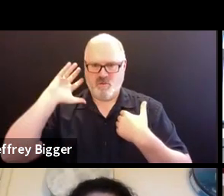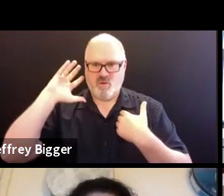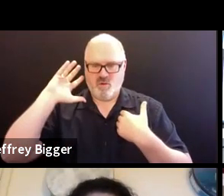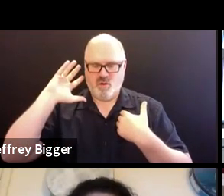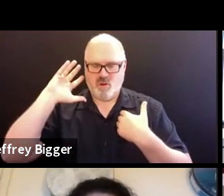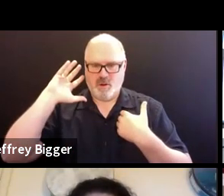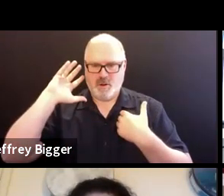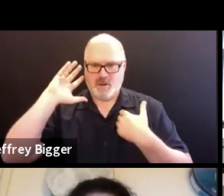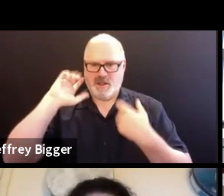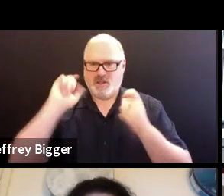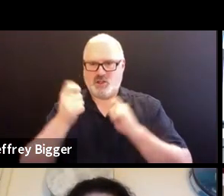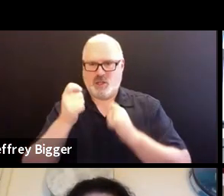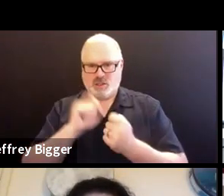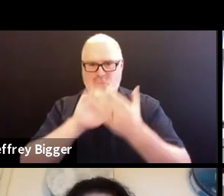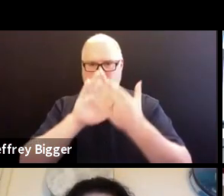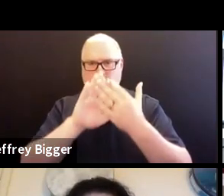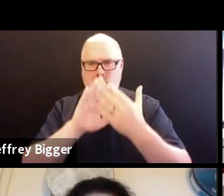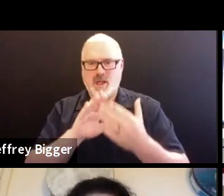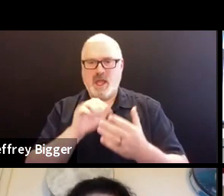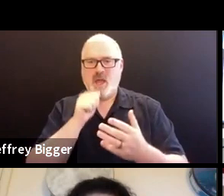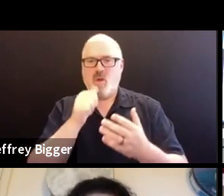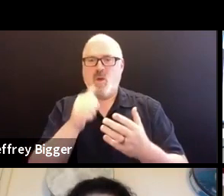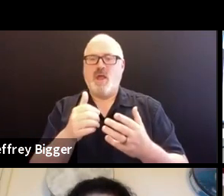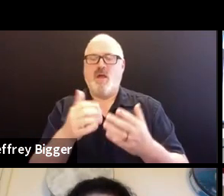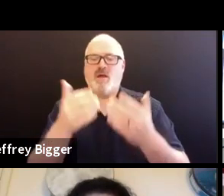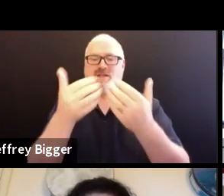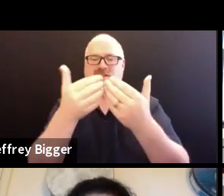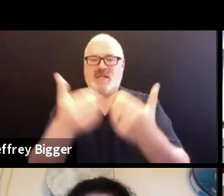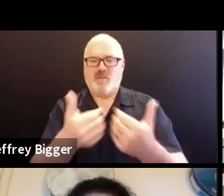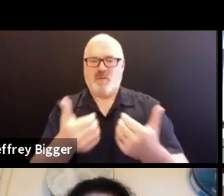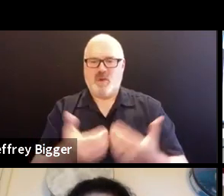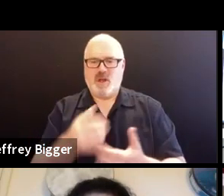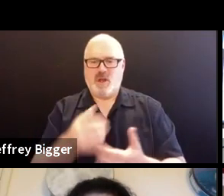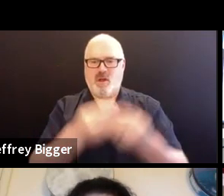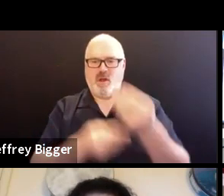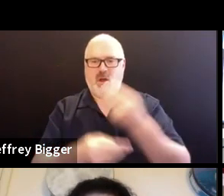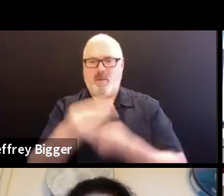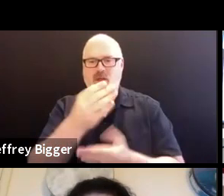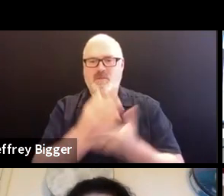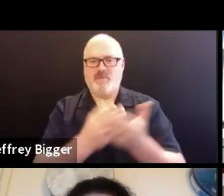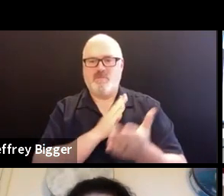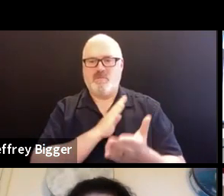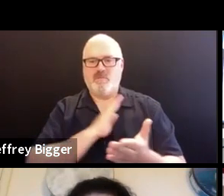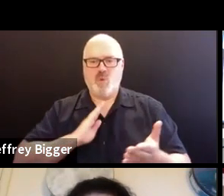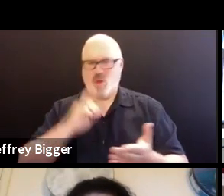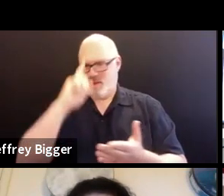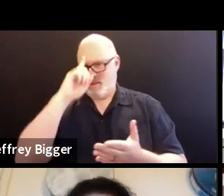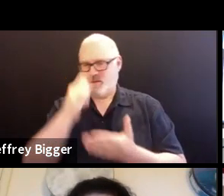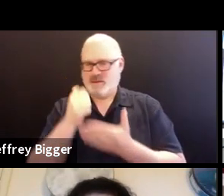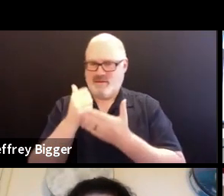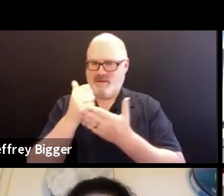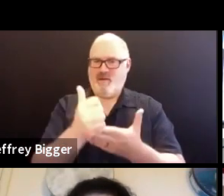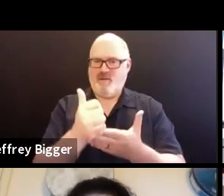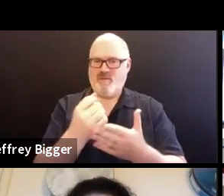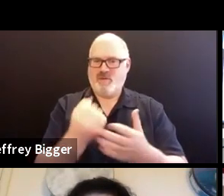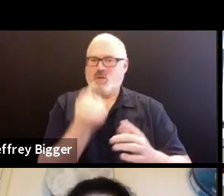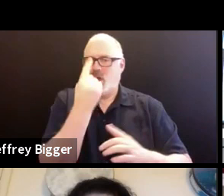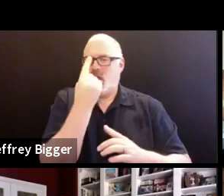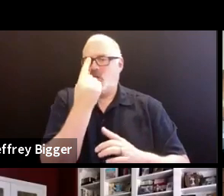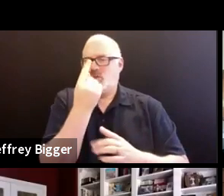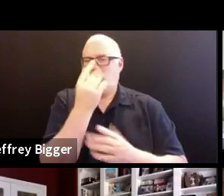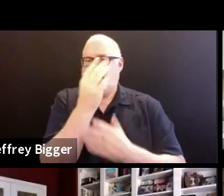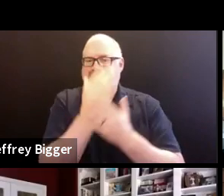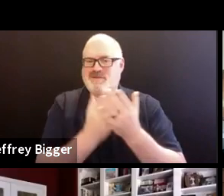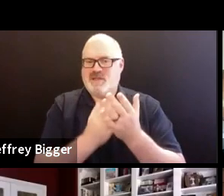the past, and we are disaggregating our budget. I know there's a number of board members who also feel like it's helpful to understand some